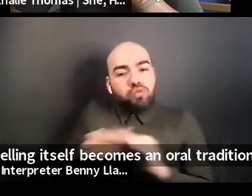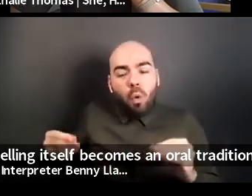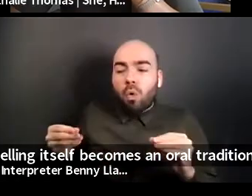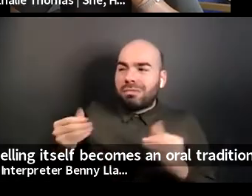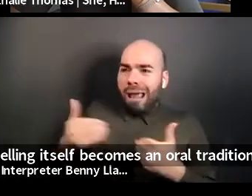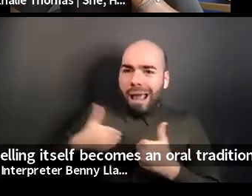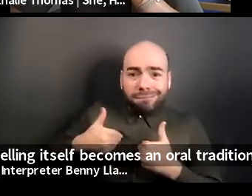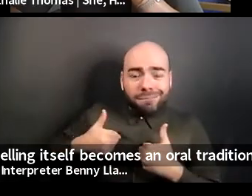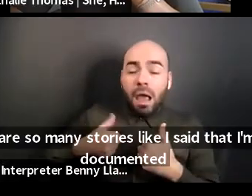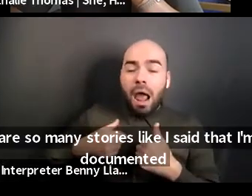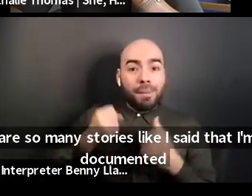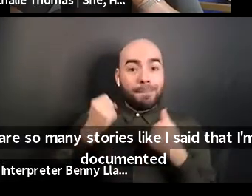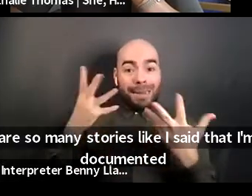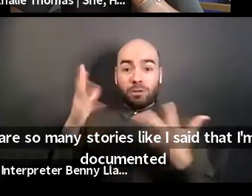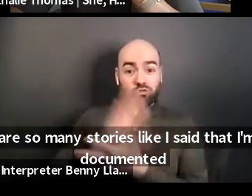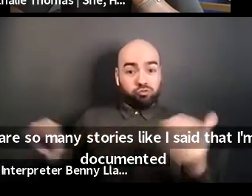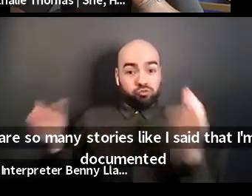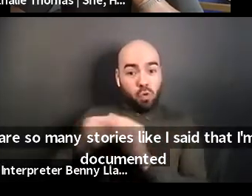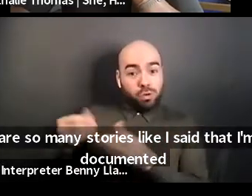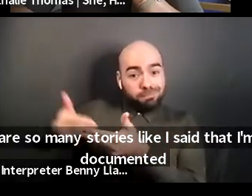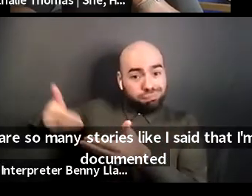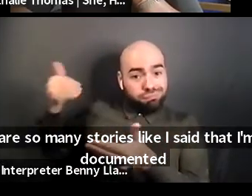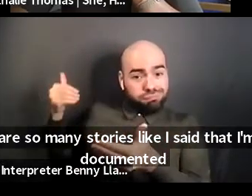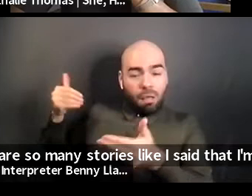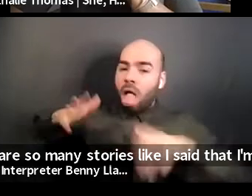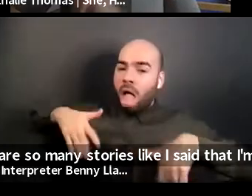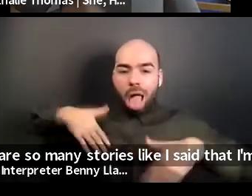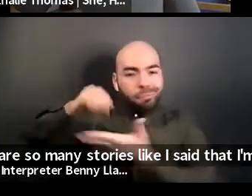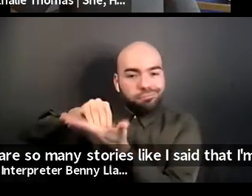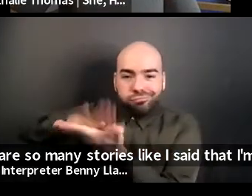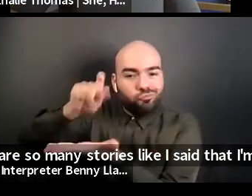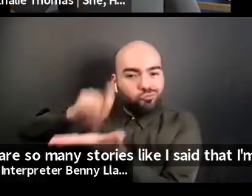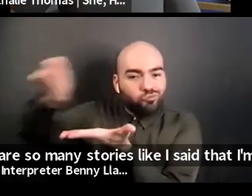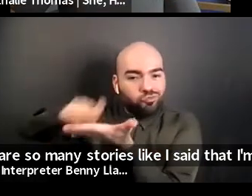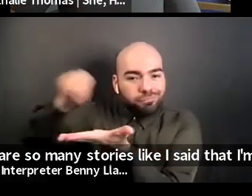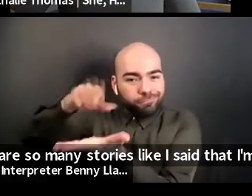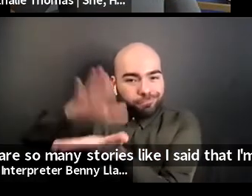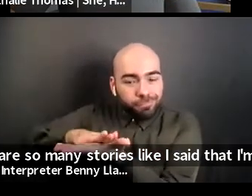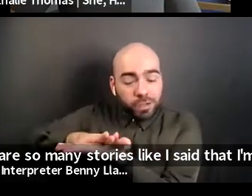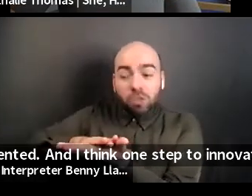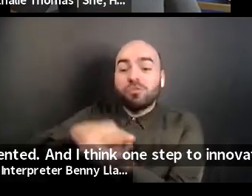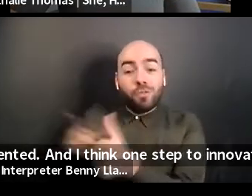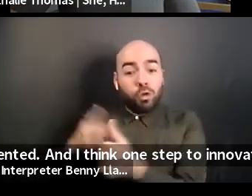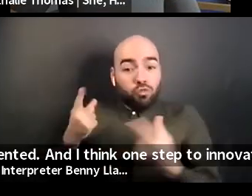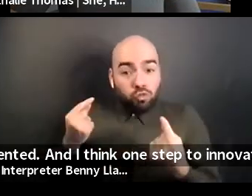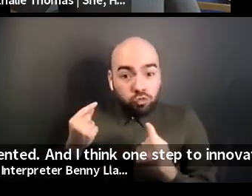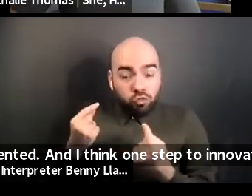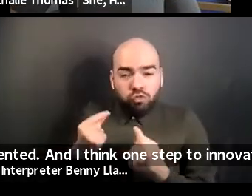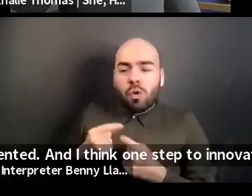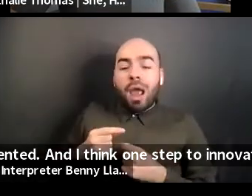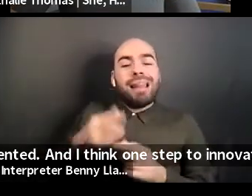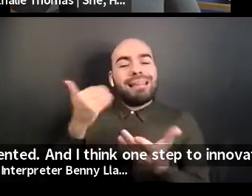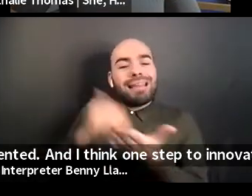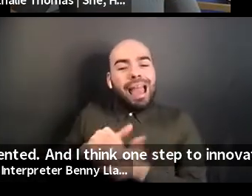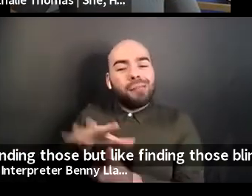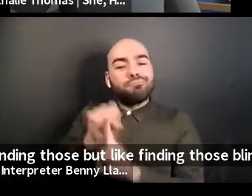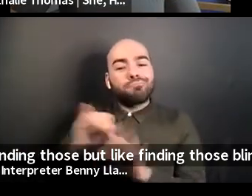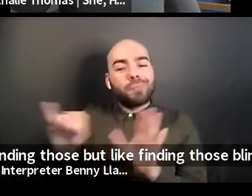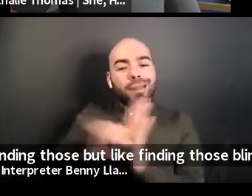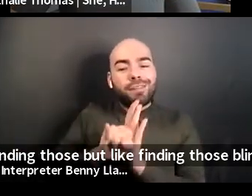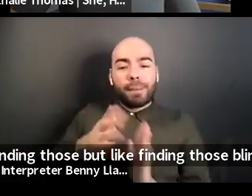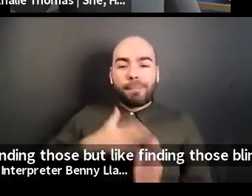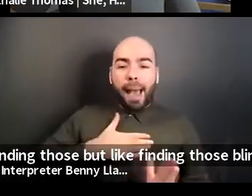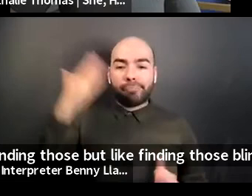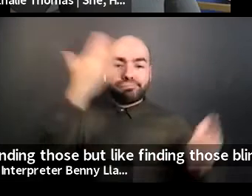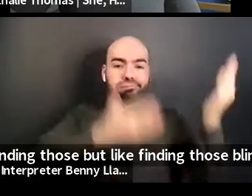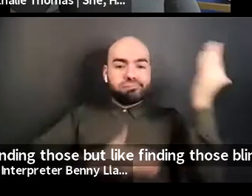are not documented. And I think one step to innovating is actually finding those blind spots, documenting that